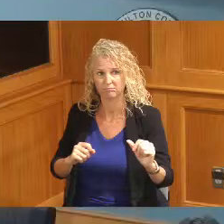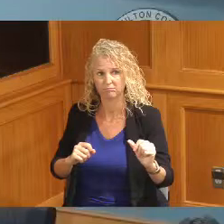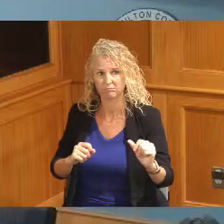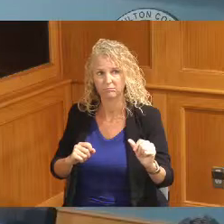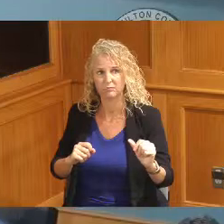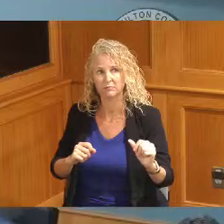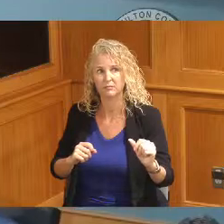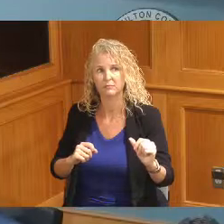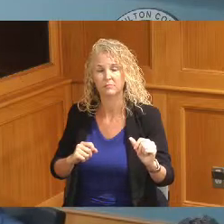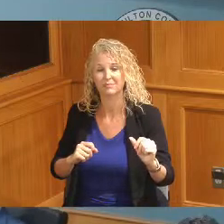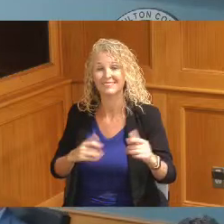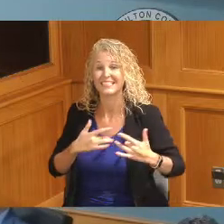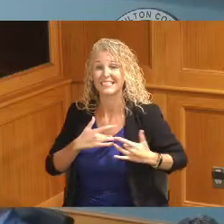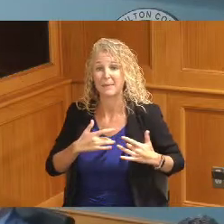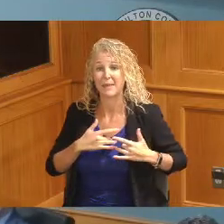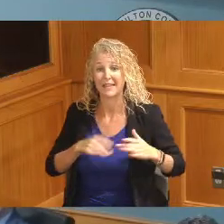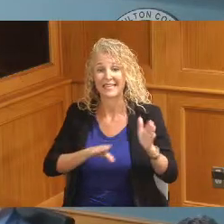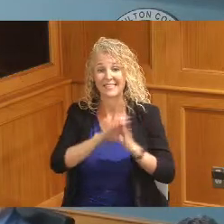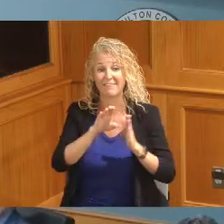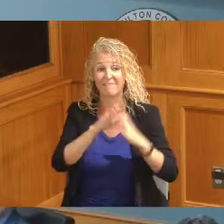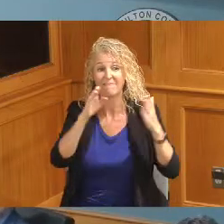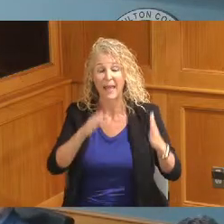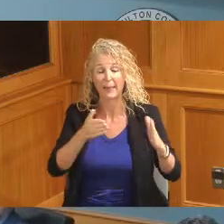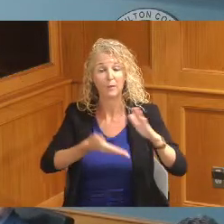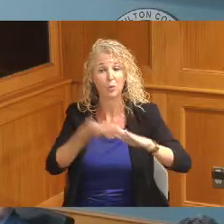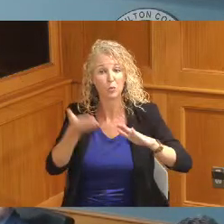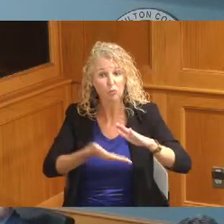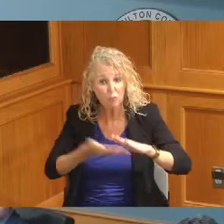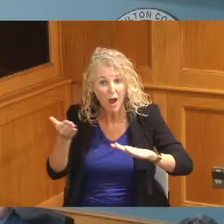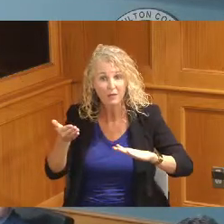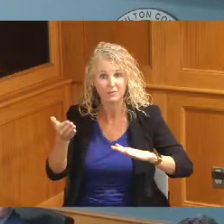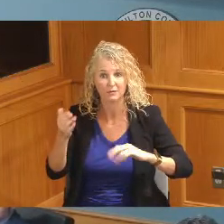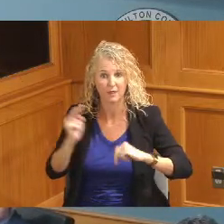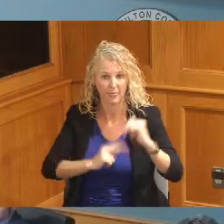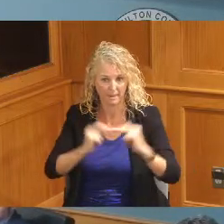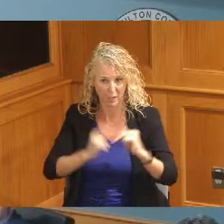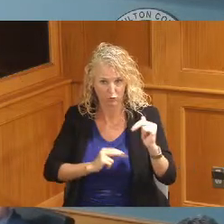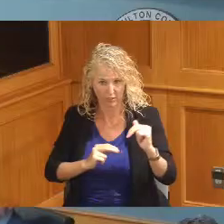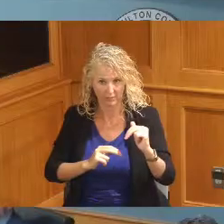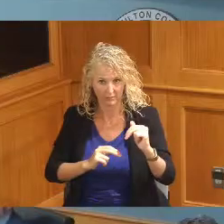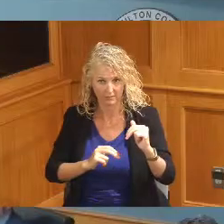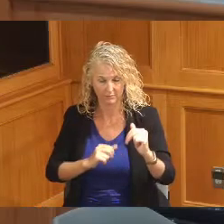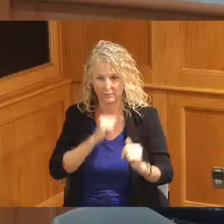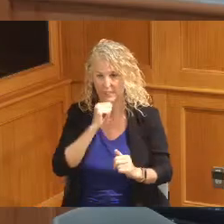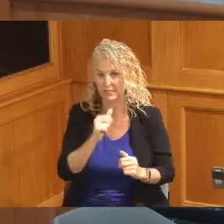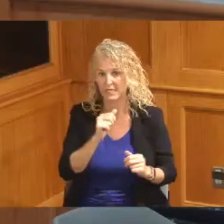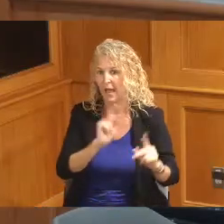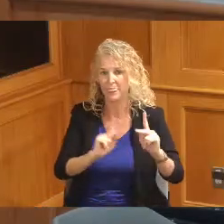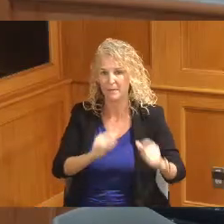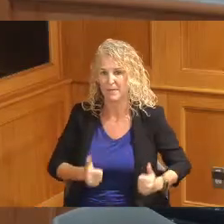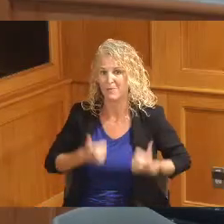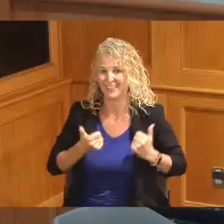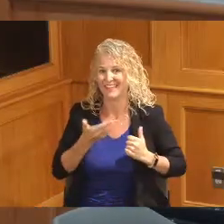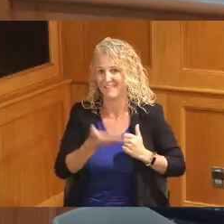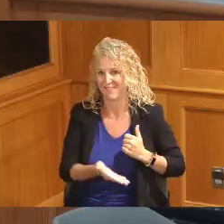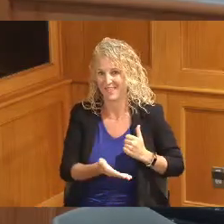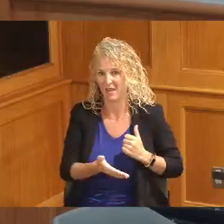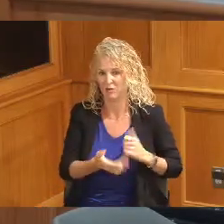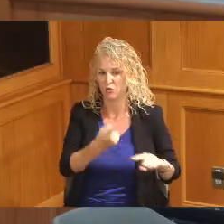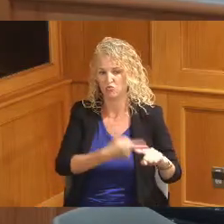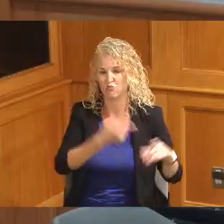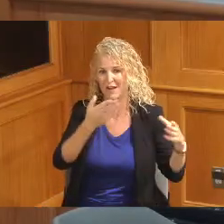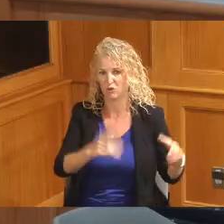Since it's a development, usually there's a developer that runs and operates the structure, not necessarily everybody who leases or rents from